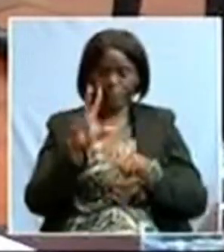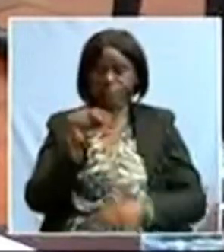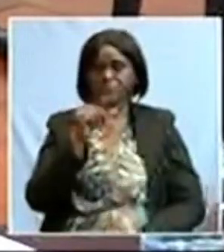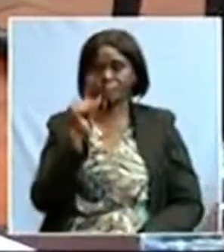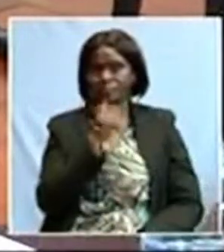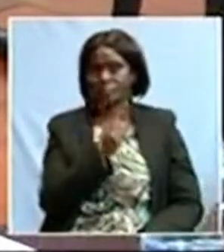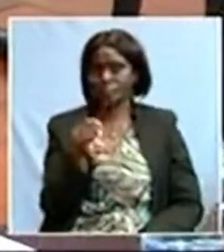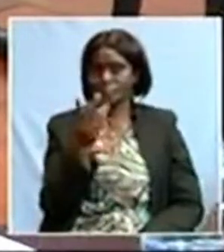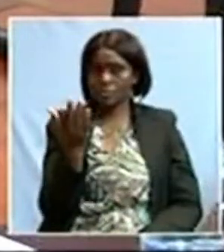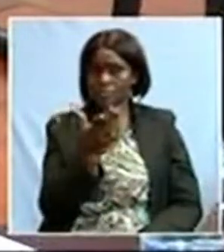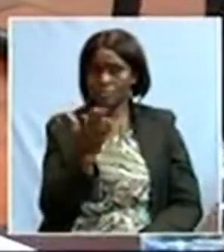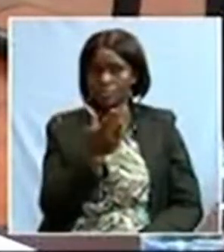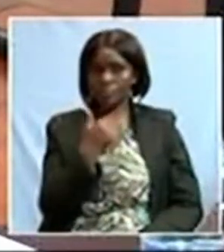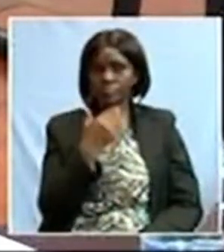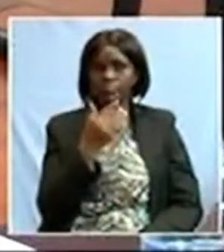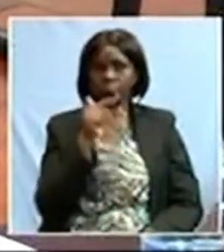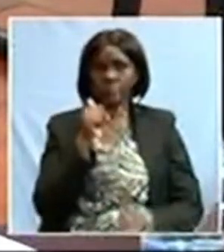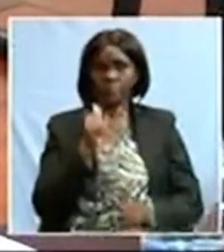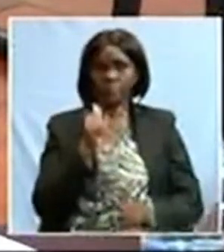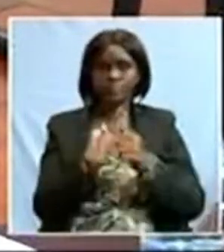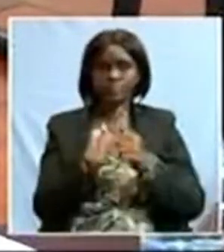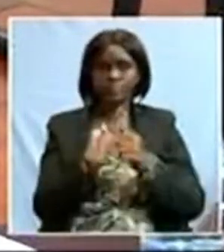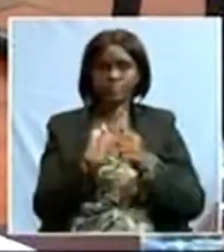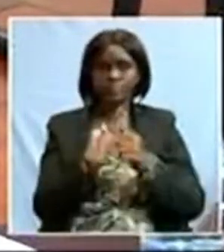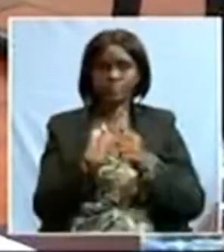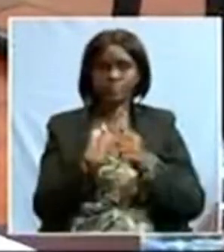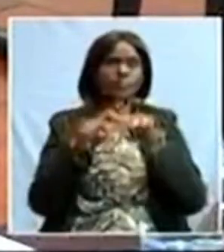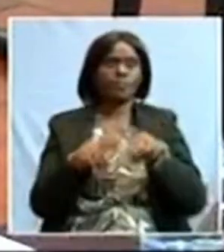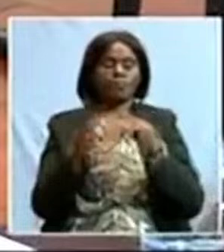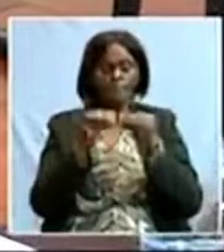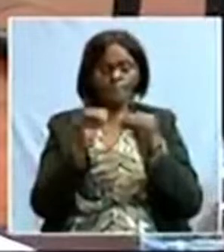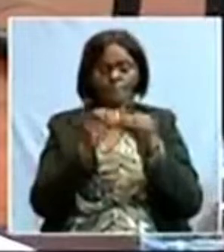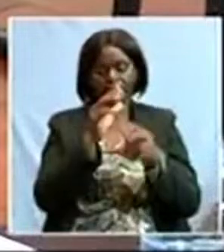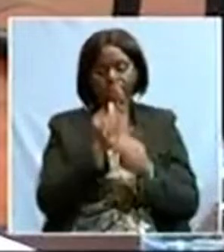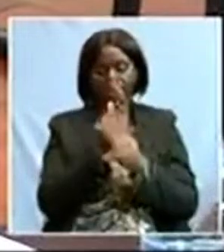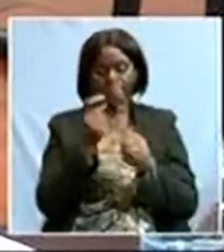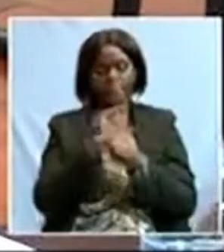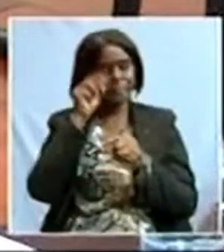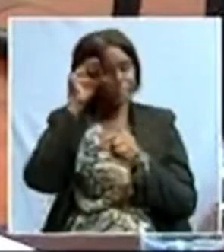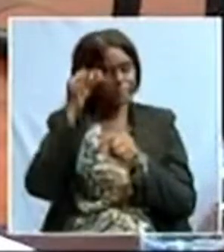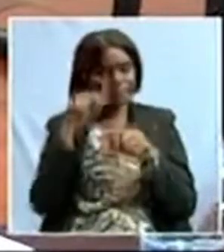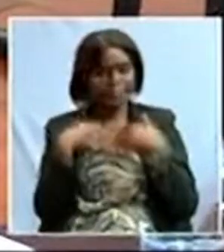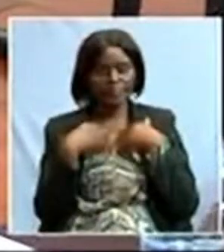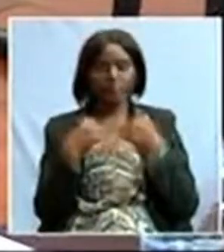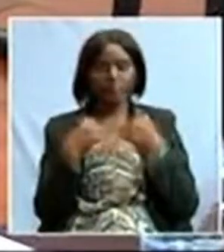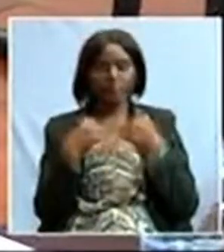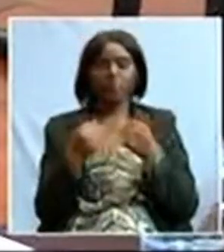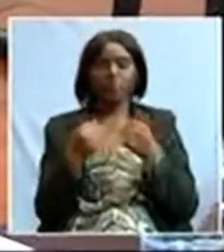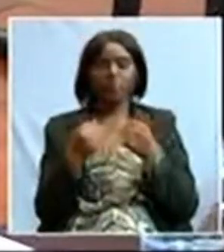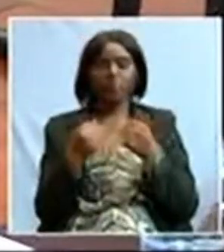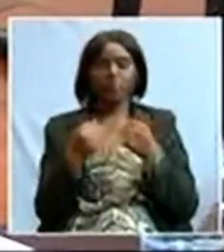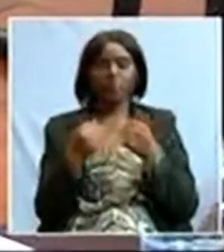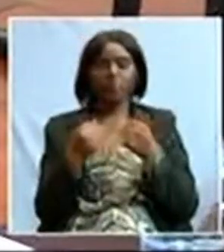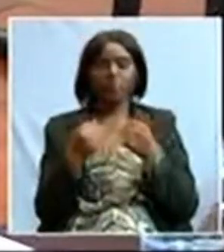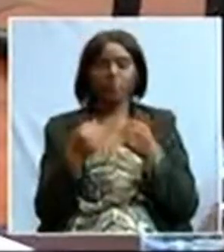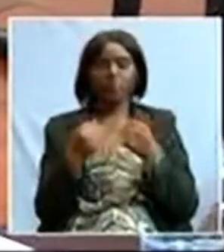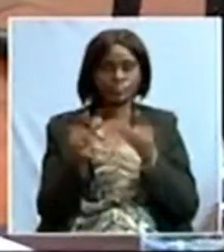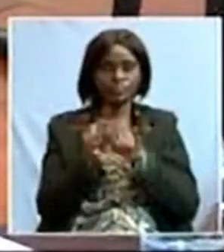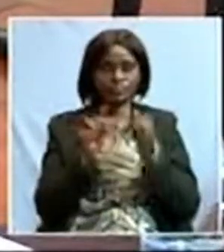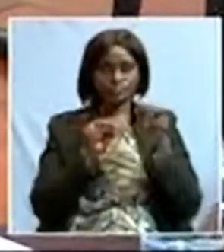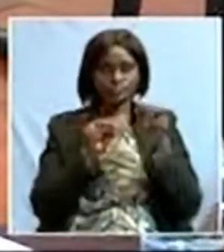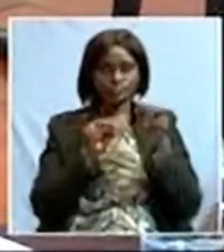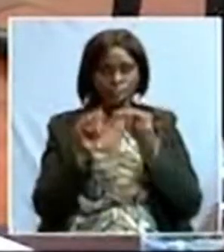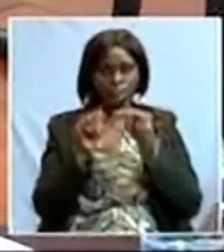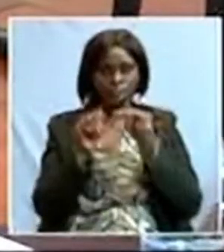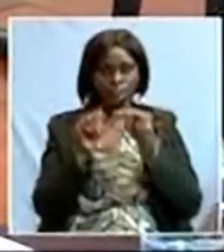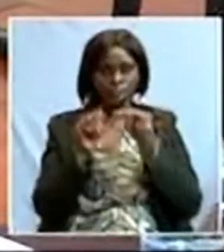action was taken as issuance is dependent on receipts from Ministry of Health. Remedial measure. Management